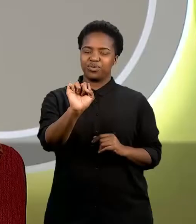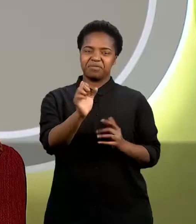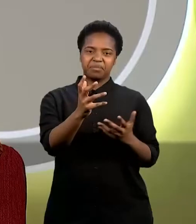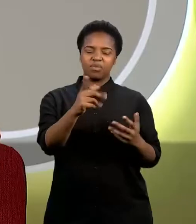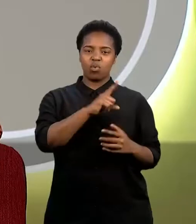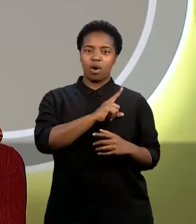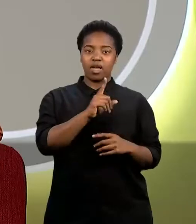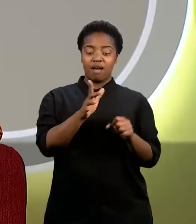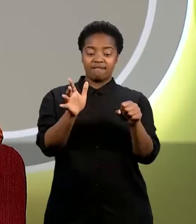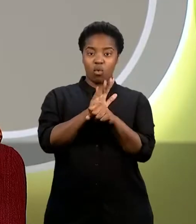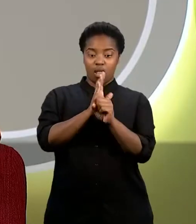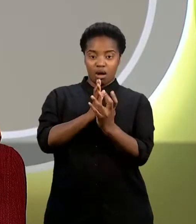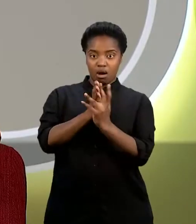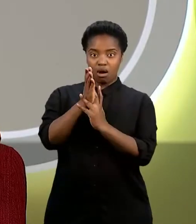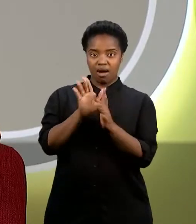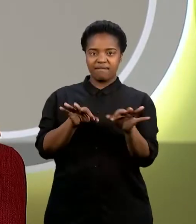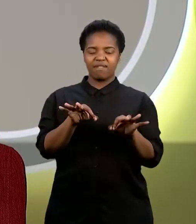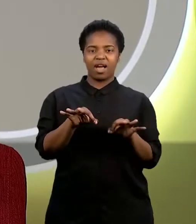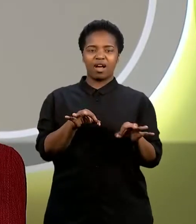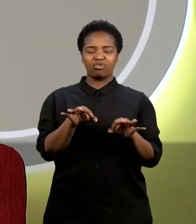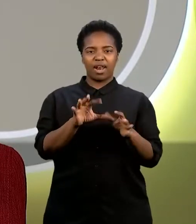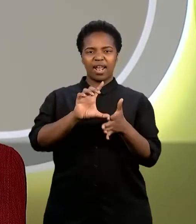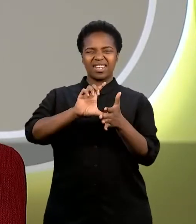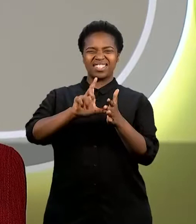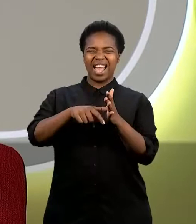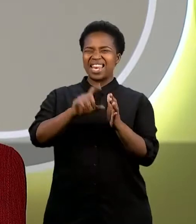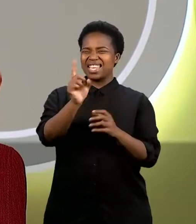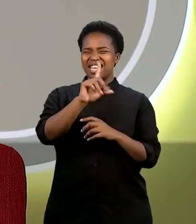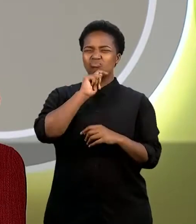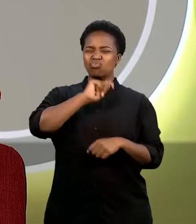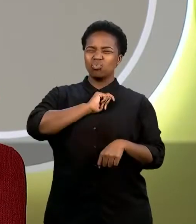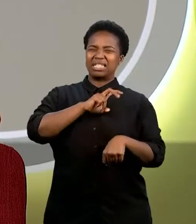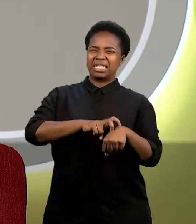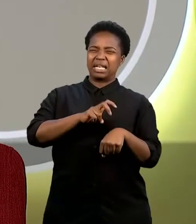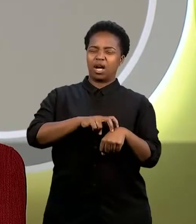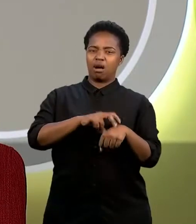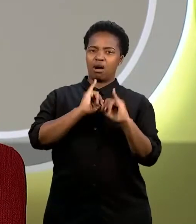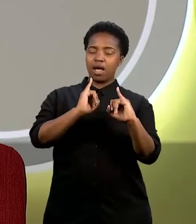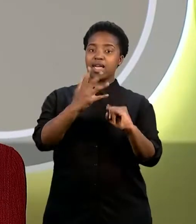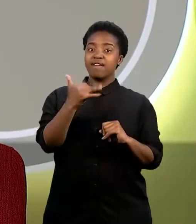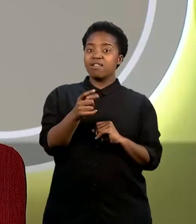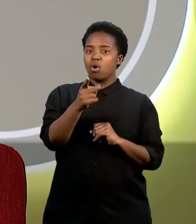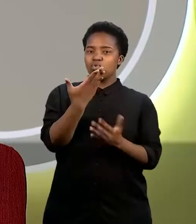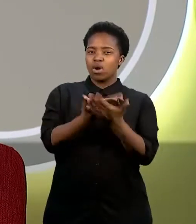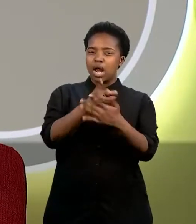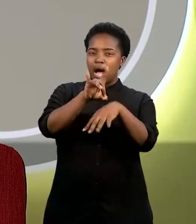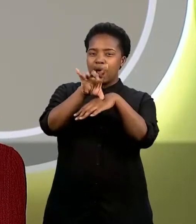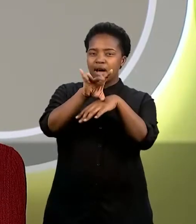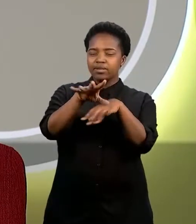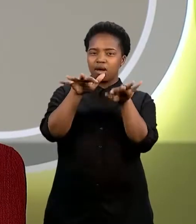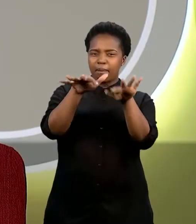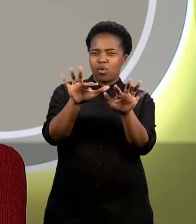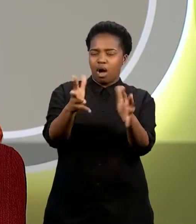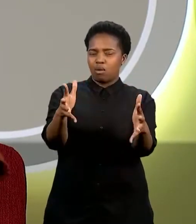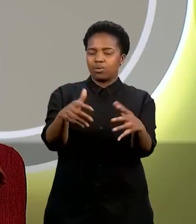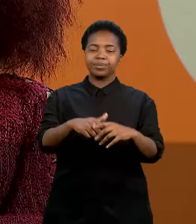hore bohlokwa ba inclusivity when it comes to fashion le di design ke eng e kana kana ha if we no ka gona hore o advise batho